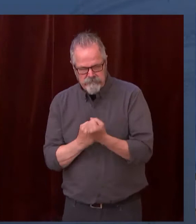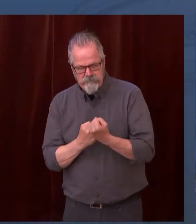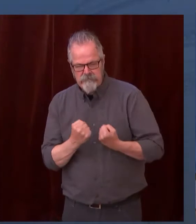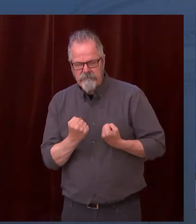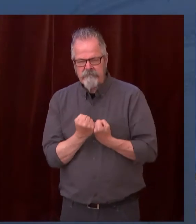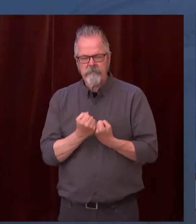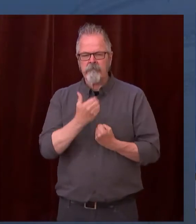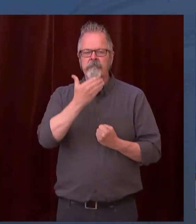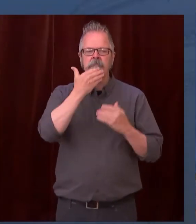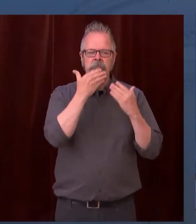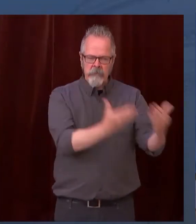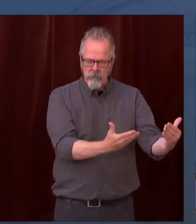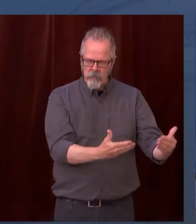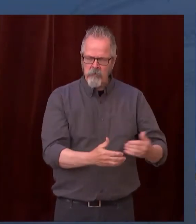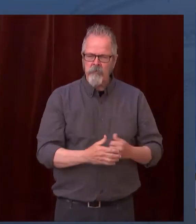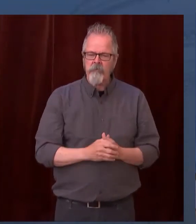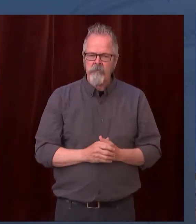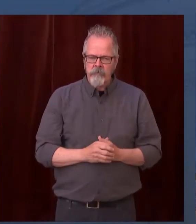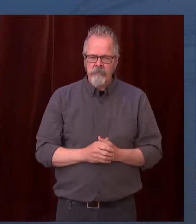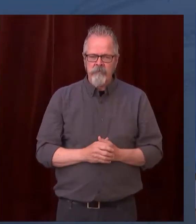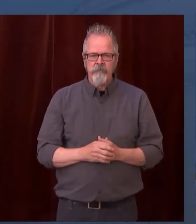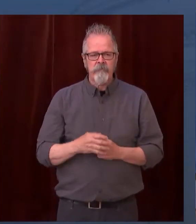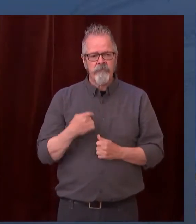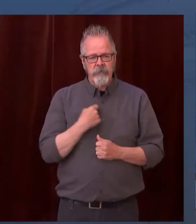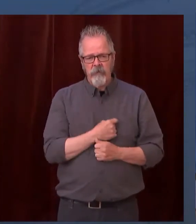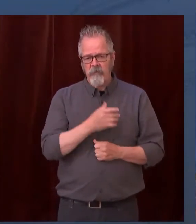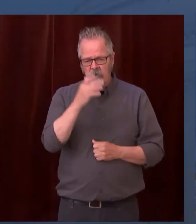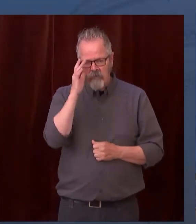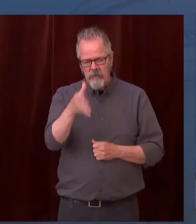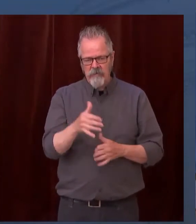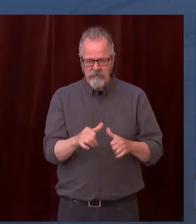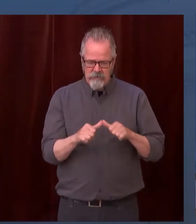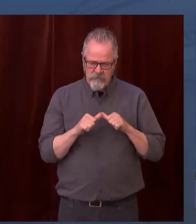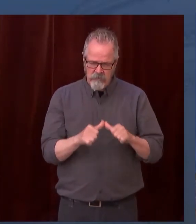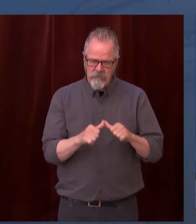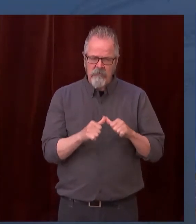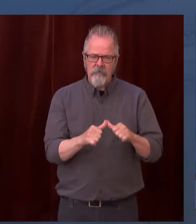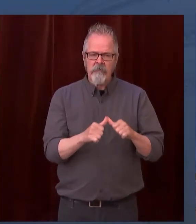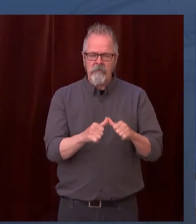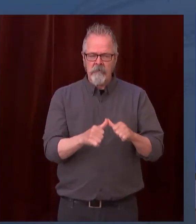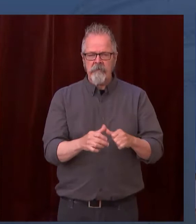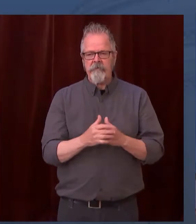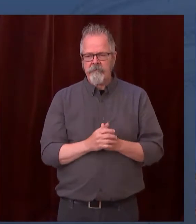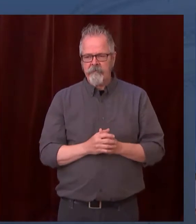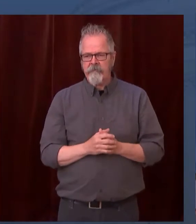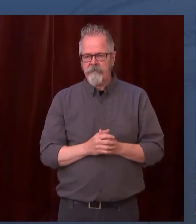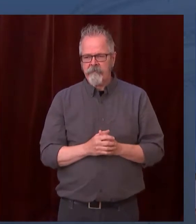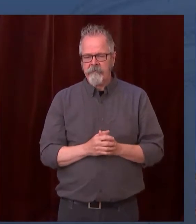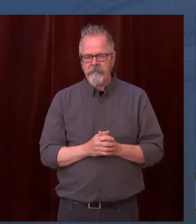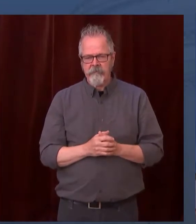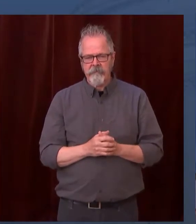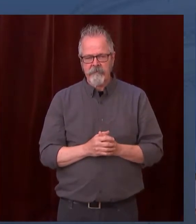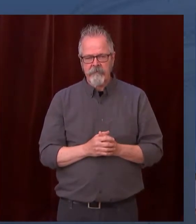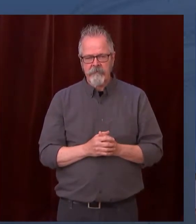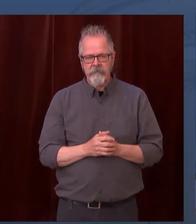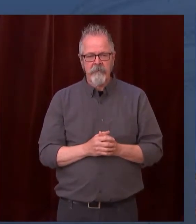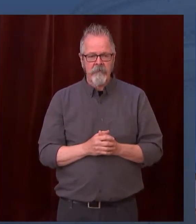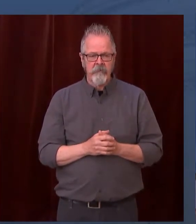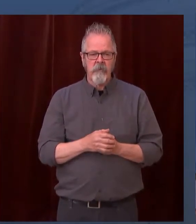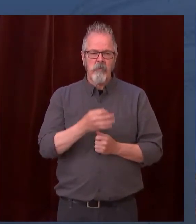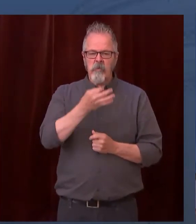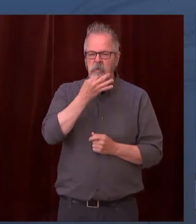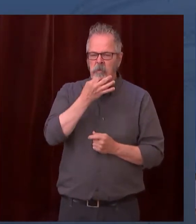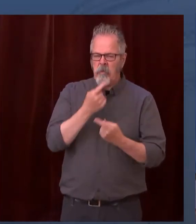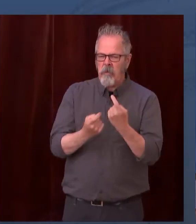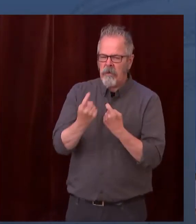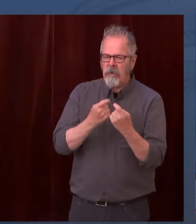this effort. Before I take questions, I'd like to note something I just noticed the other day. It